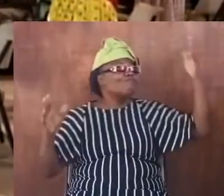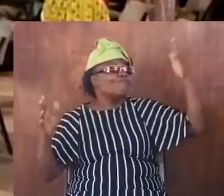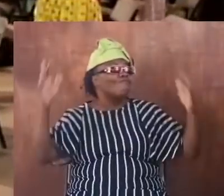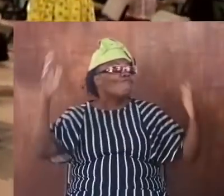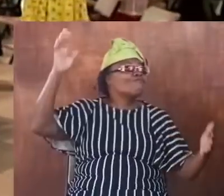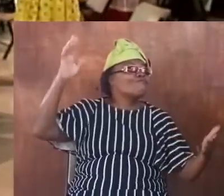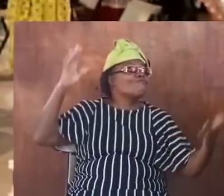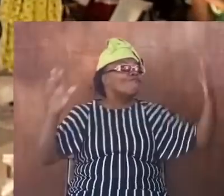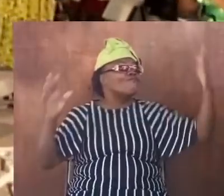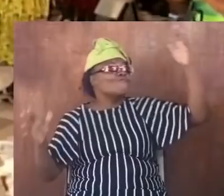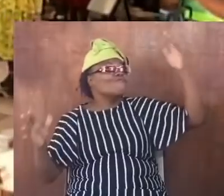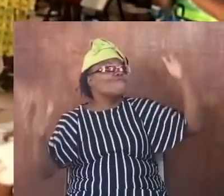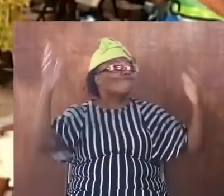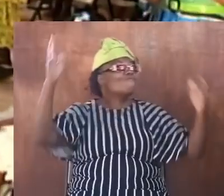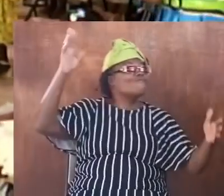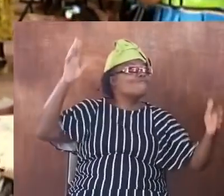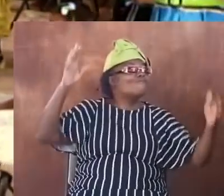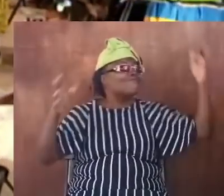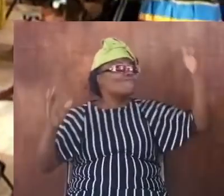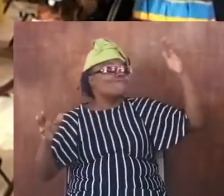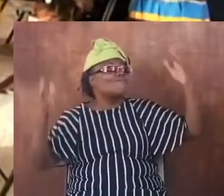If you're going to heaven, clap your hands.